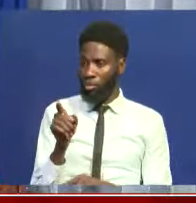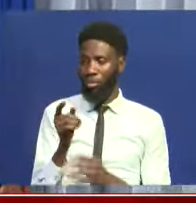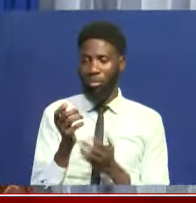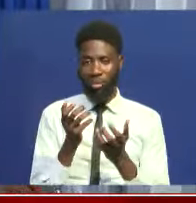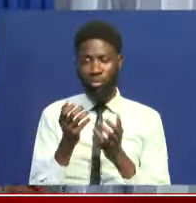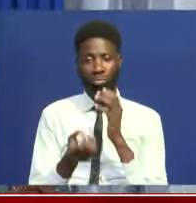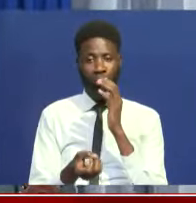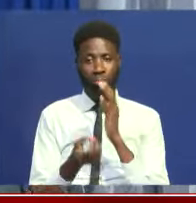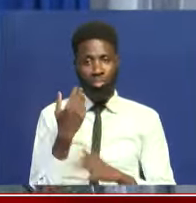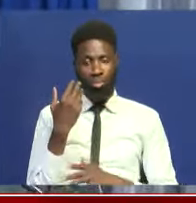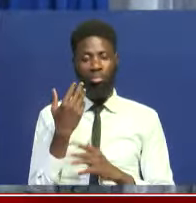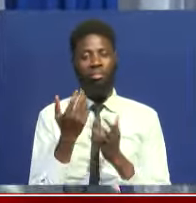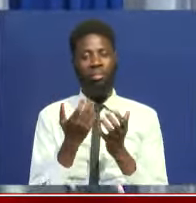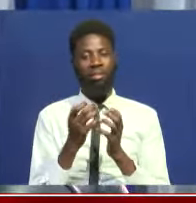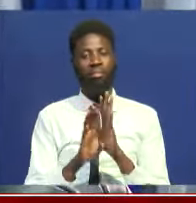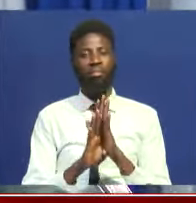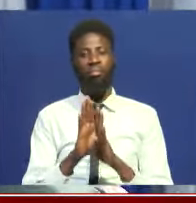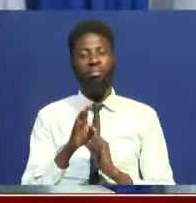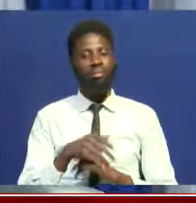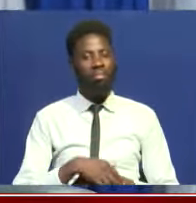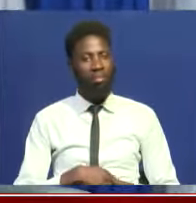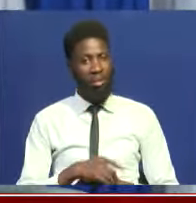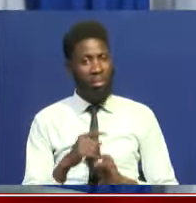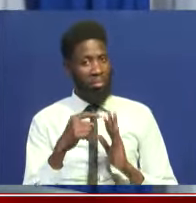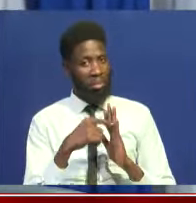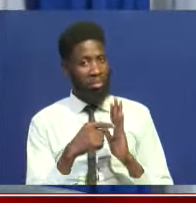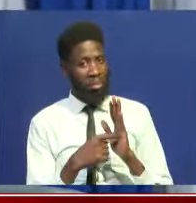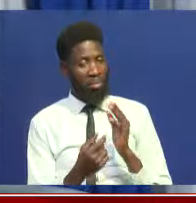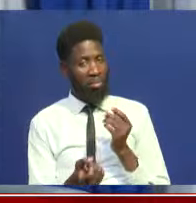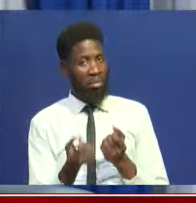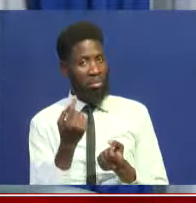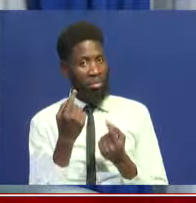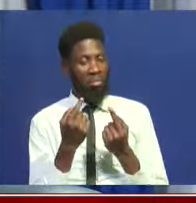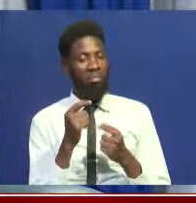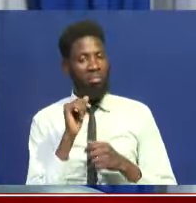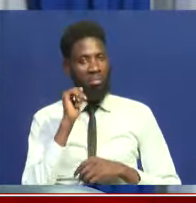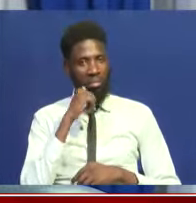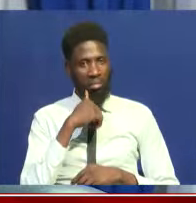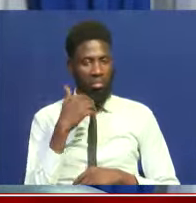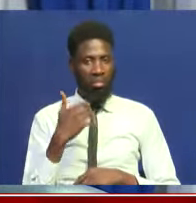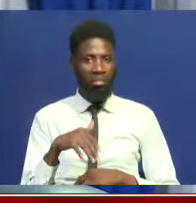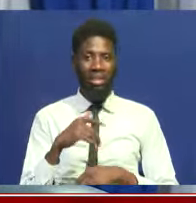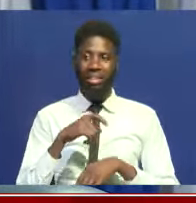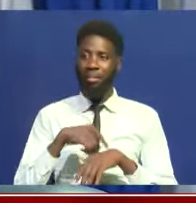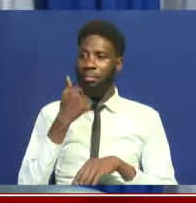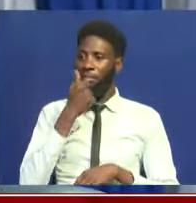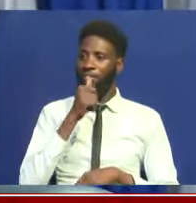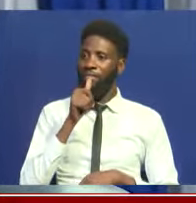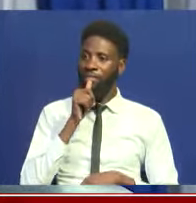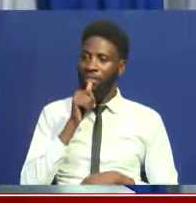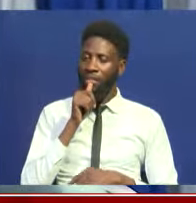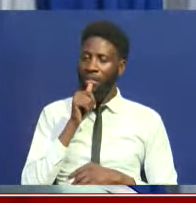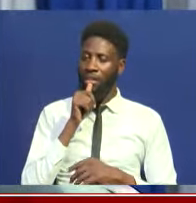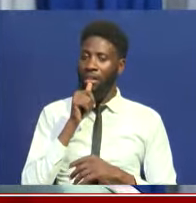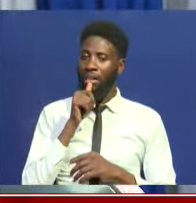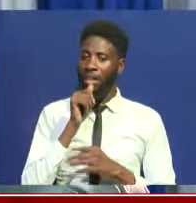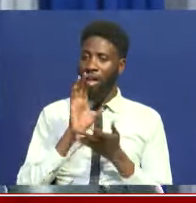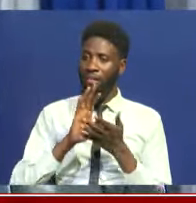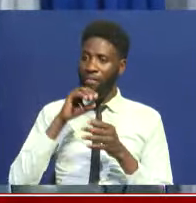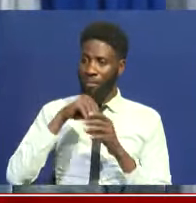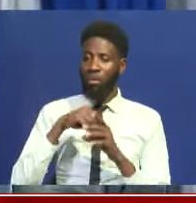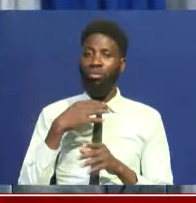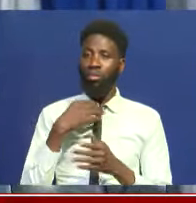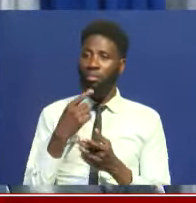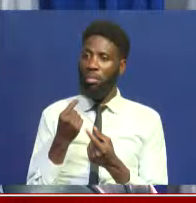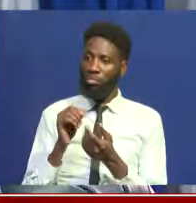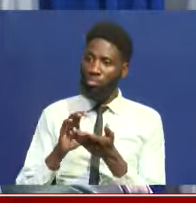the ground. Right. I like the points that you're bringing, because when private investors are looking to invest, they're looking at the commercial viability, you